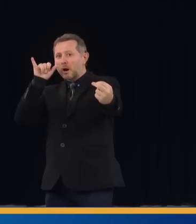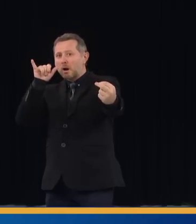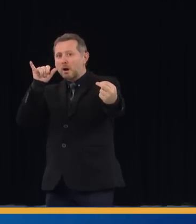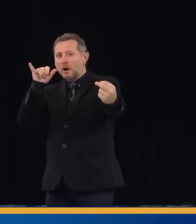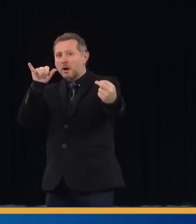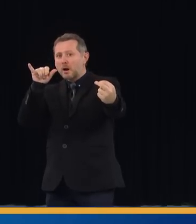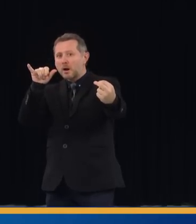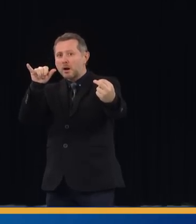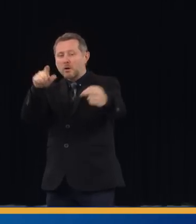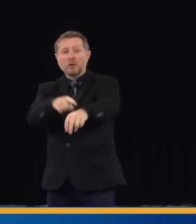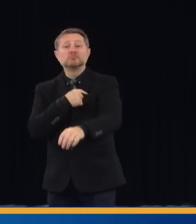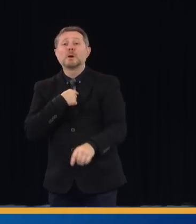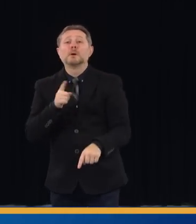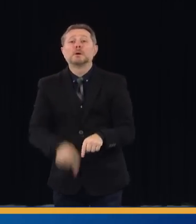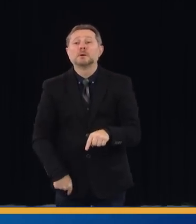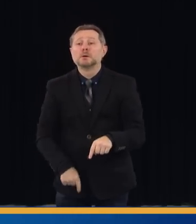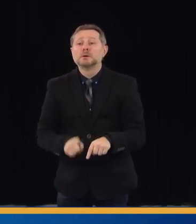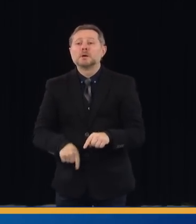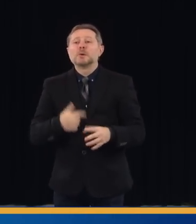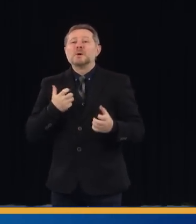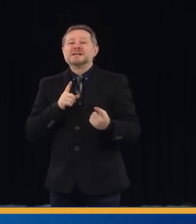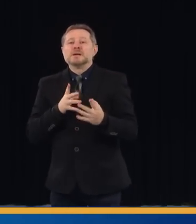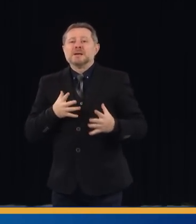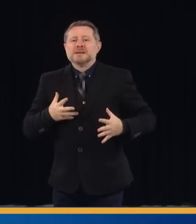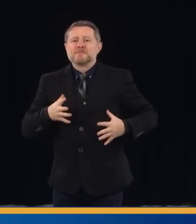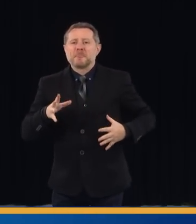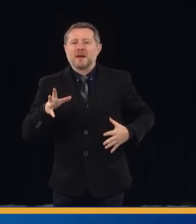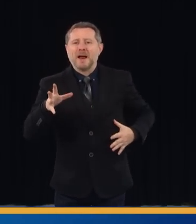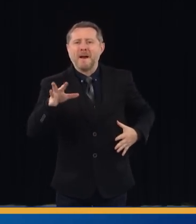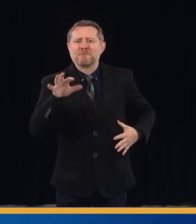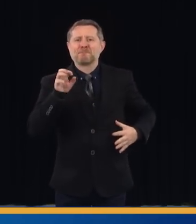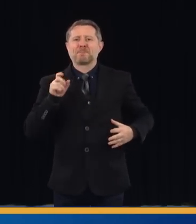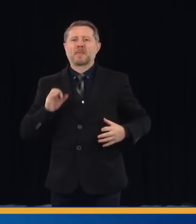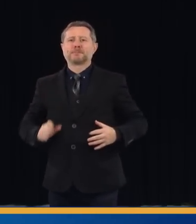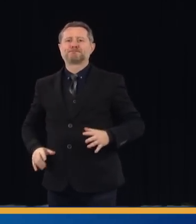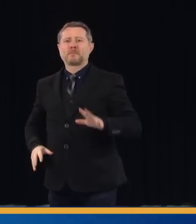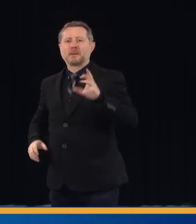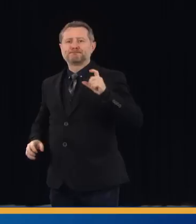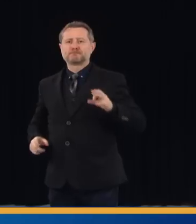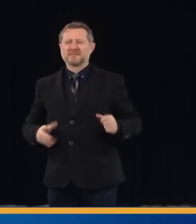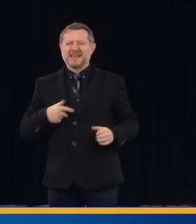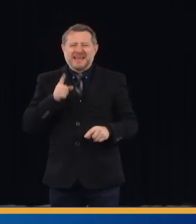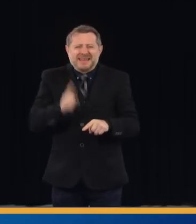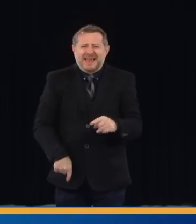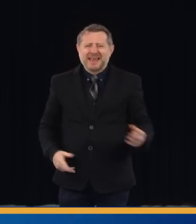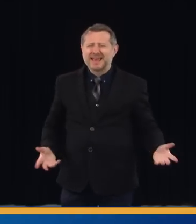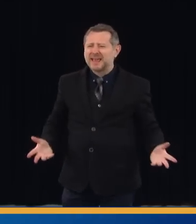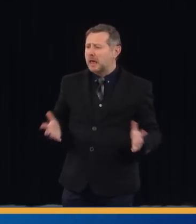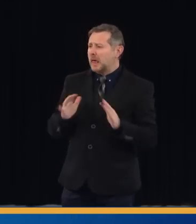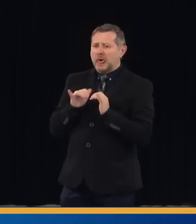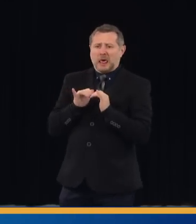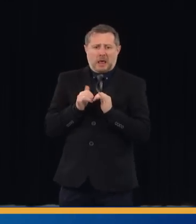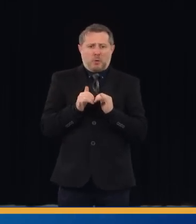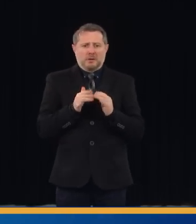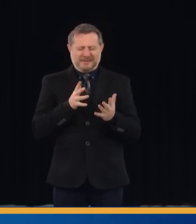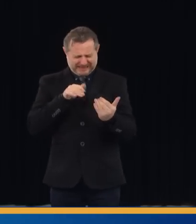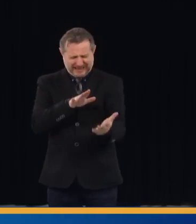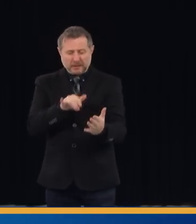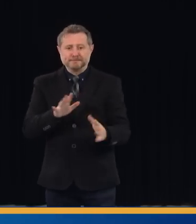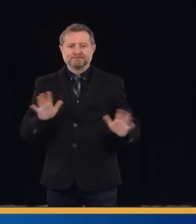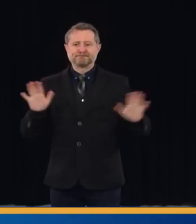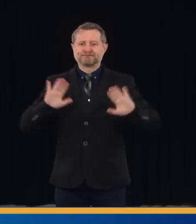human contact. So how do we deal with that? And these are the types